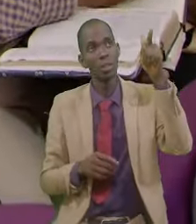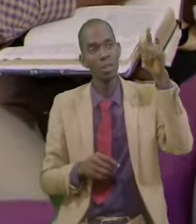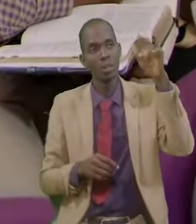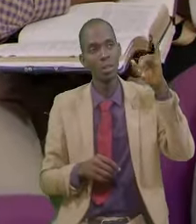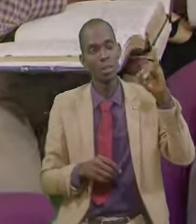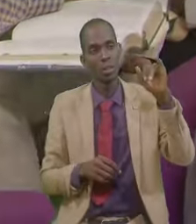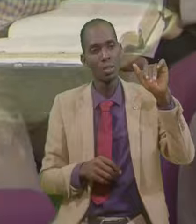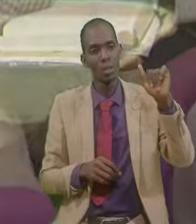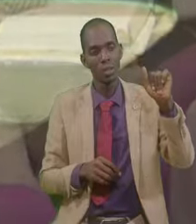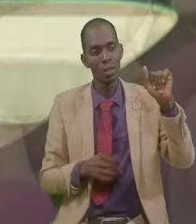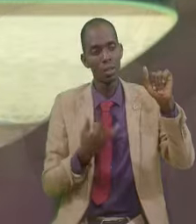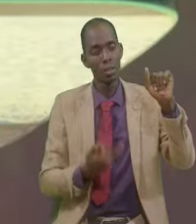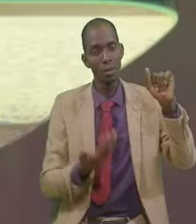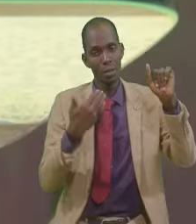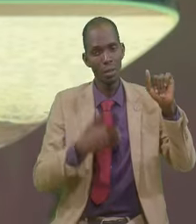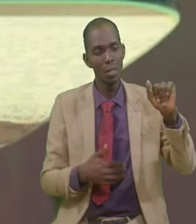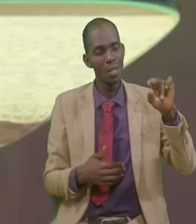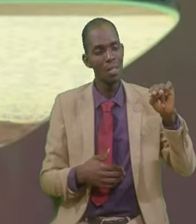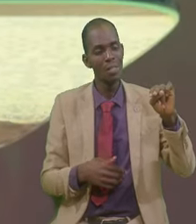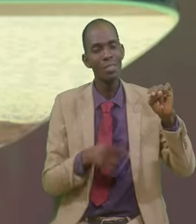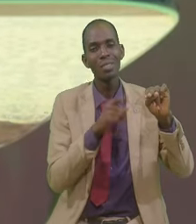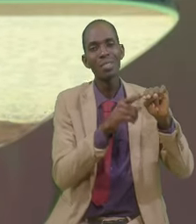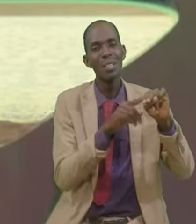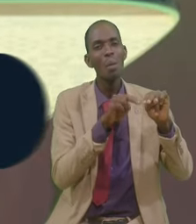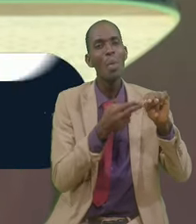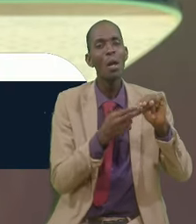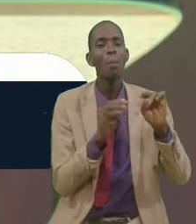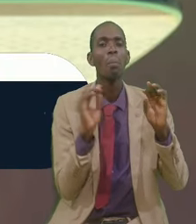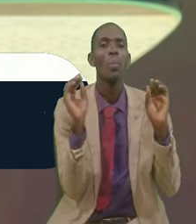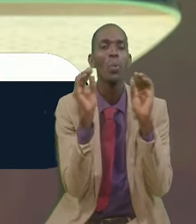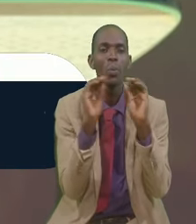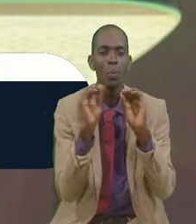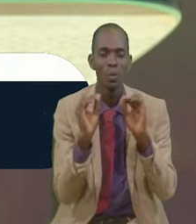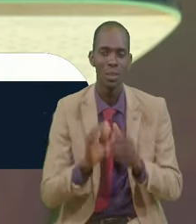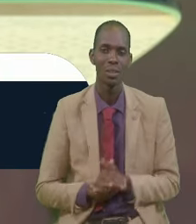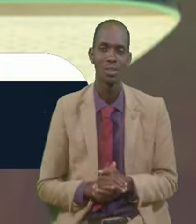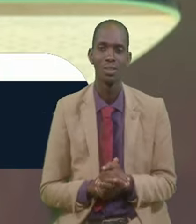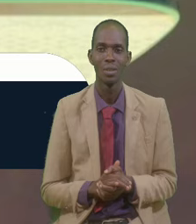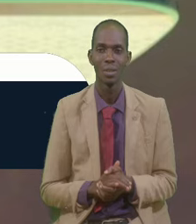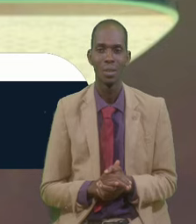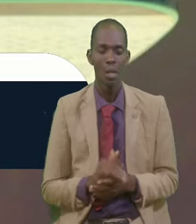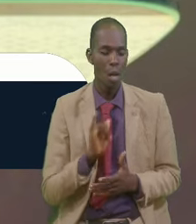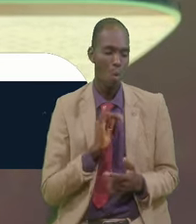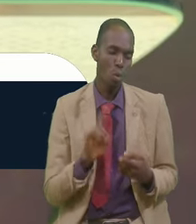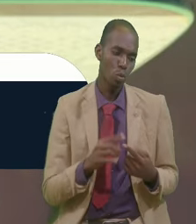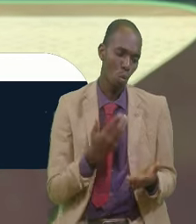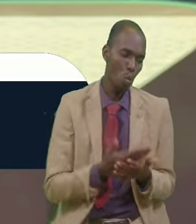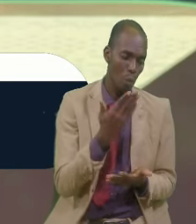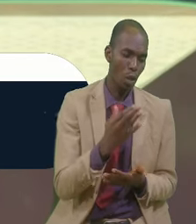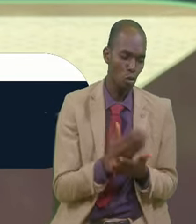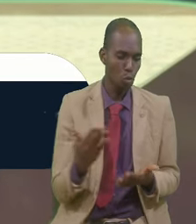surprise you, means nothing. Nothing. I want to buy something. There's no